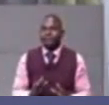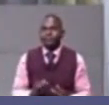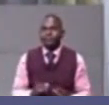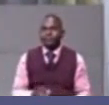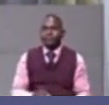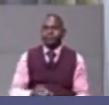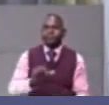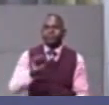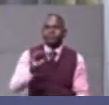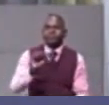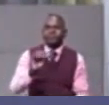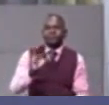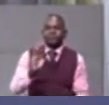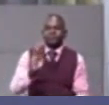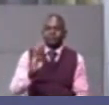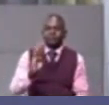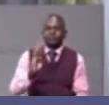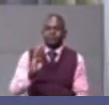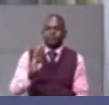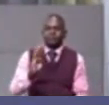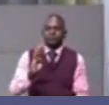Honourable Abed Bwanika, Doctor.